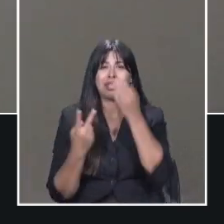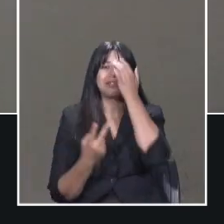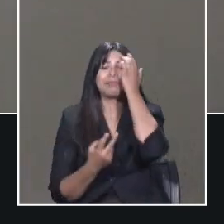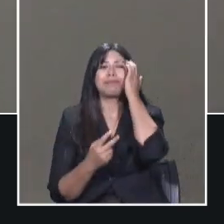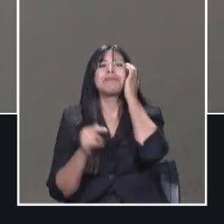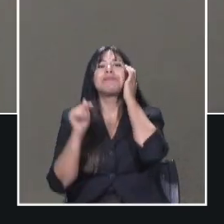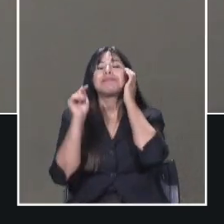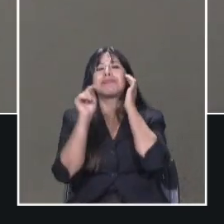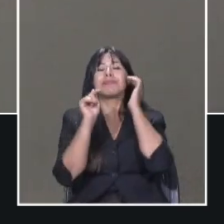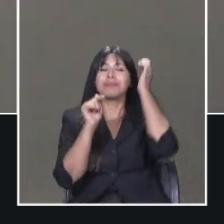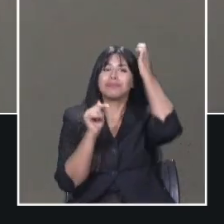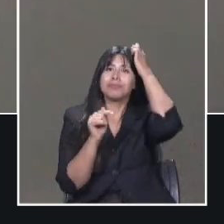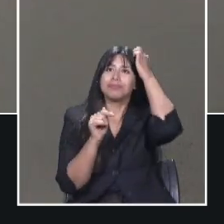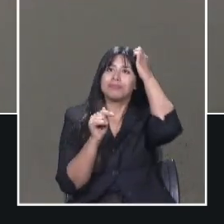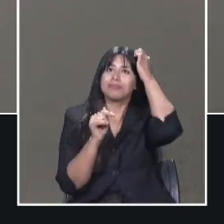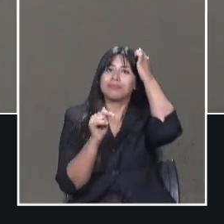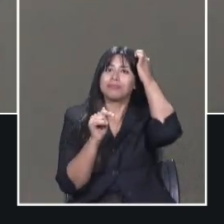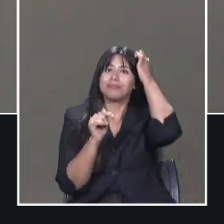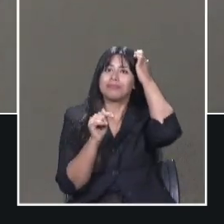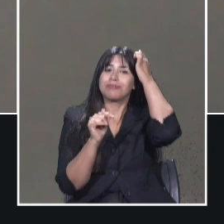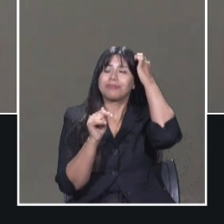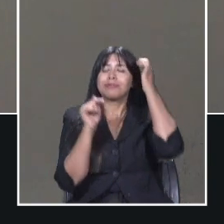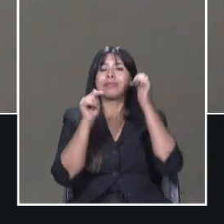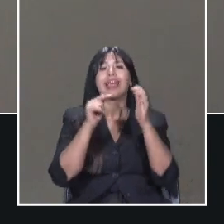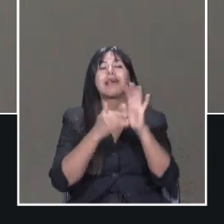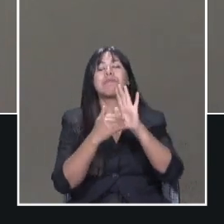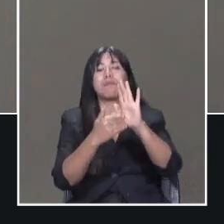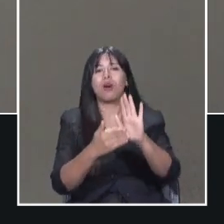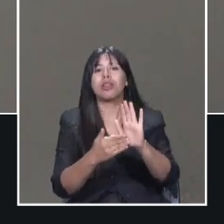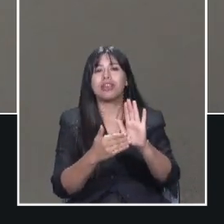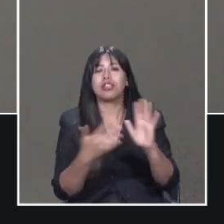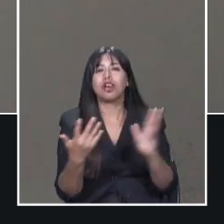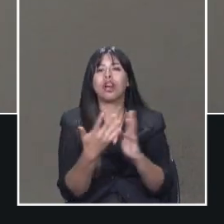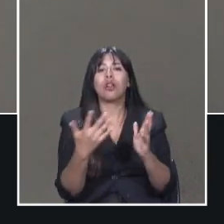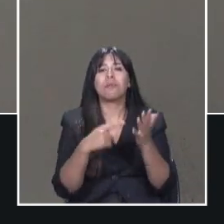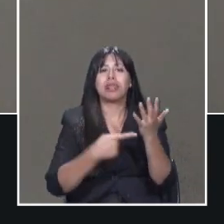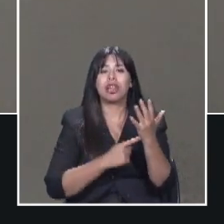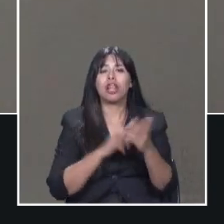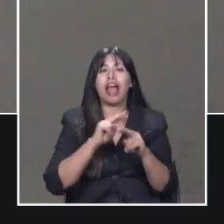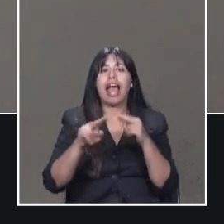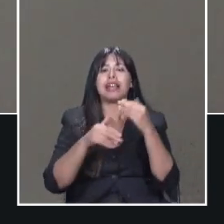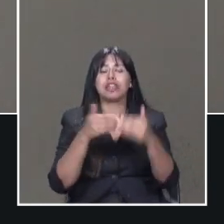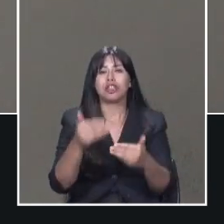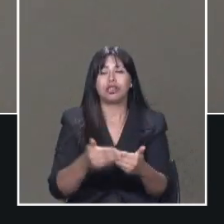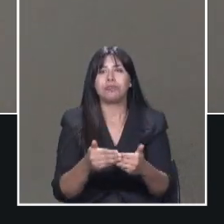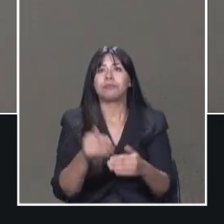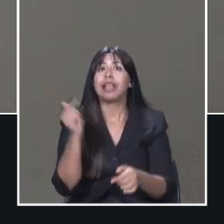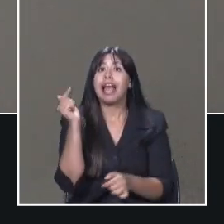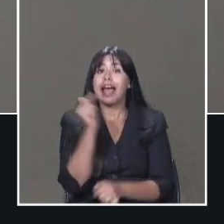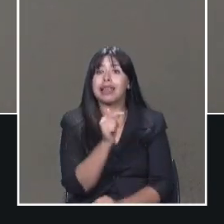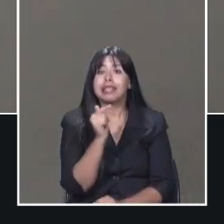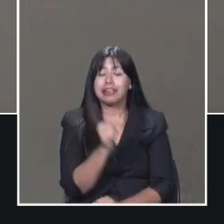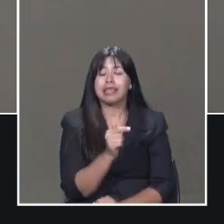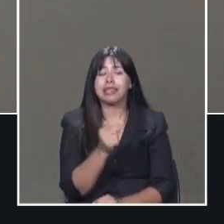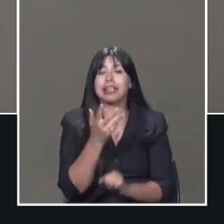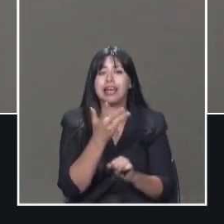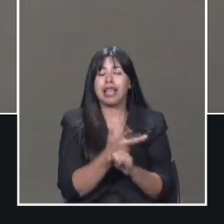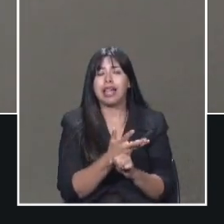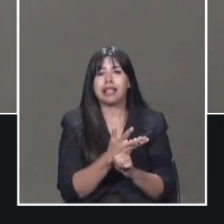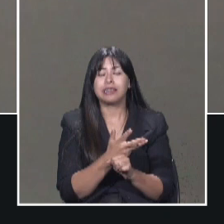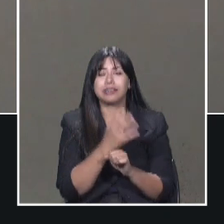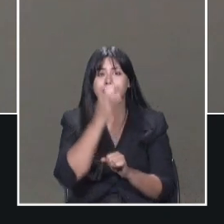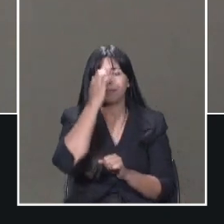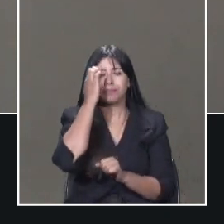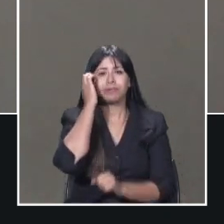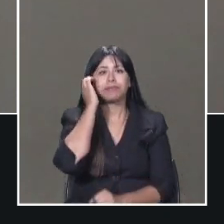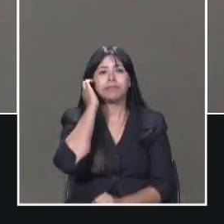the technology in action. So here you have a pretend airport desk. And at